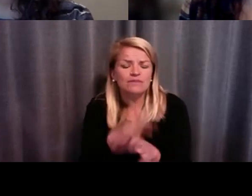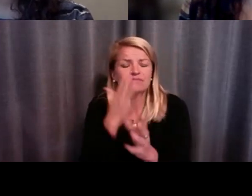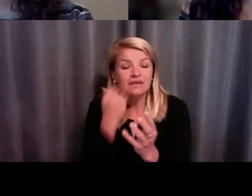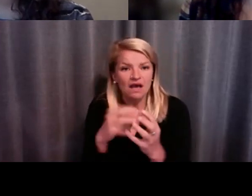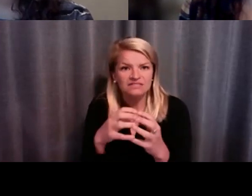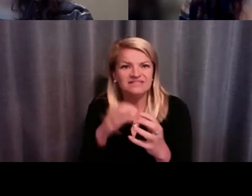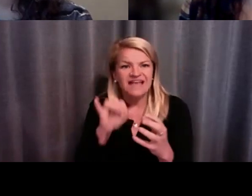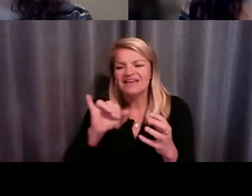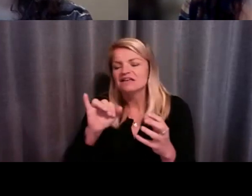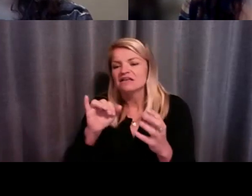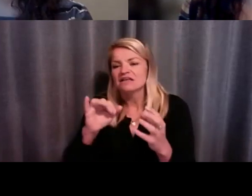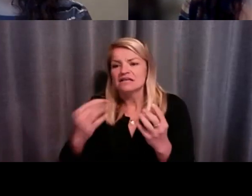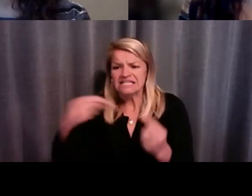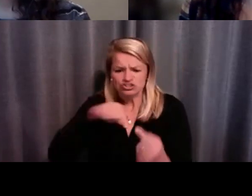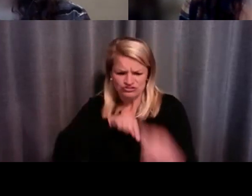intersectionality lens,